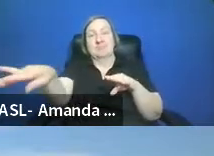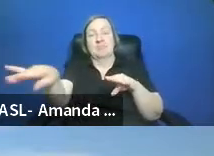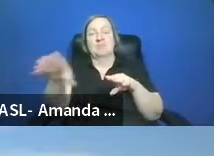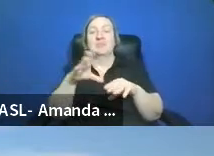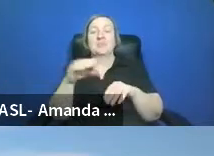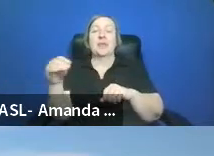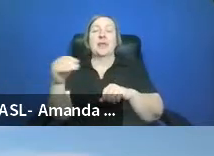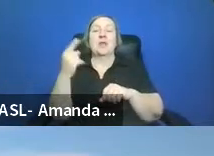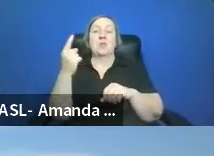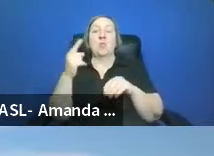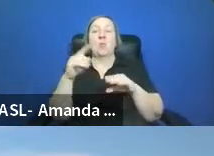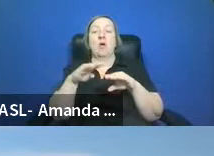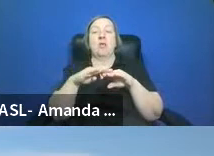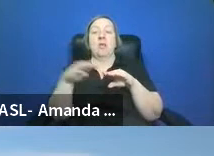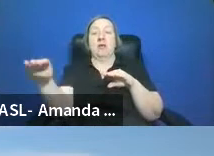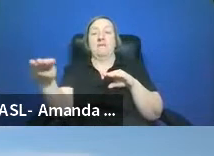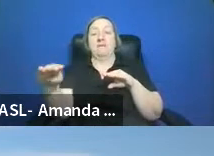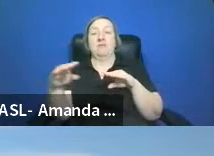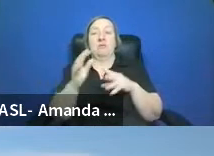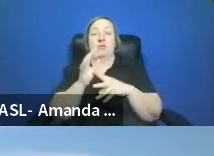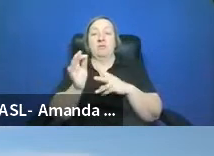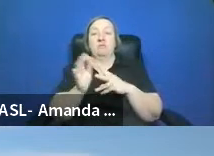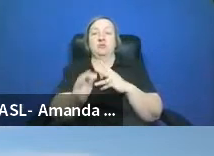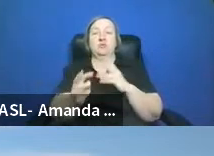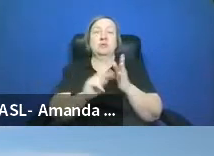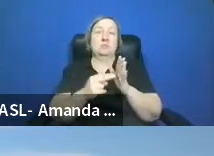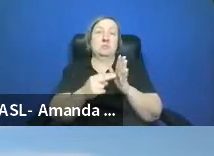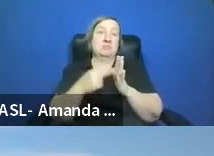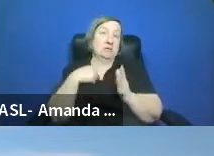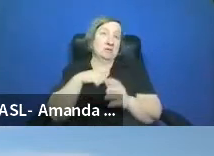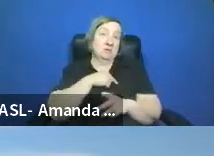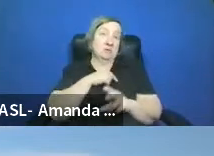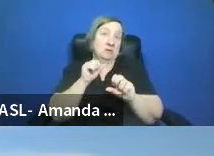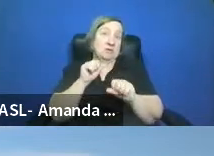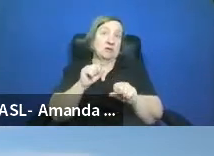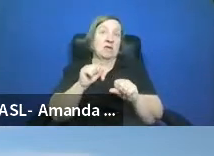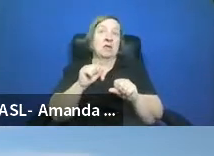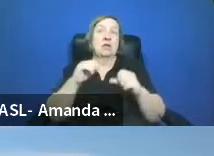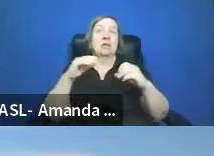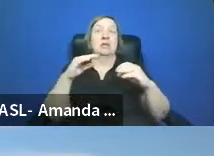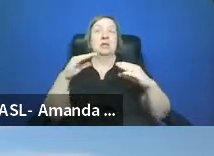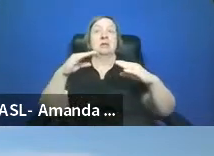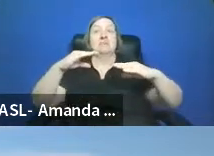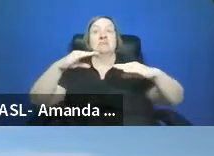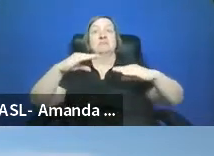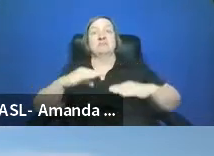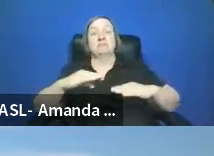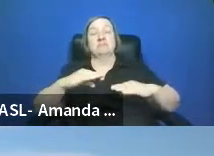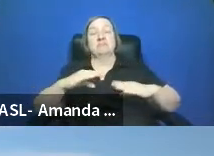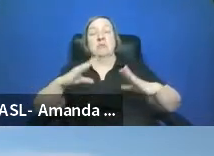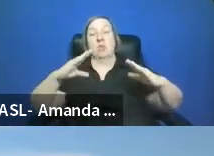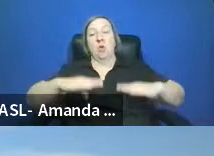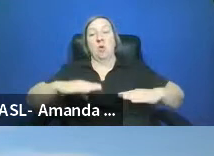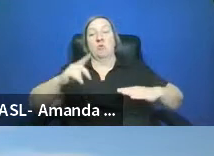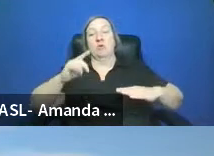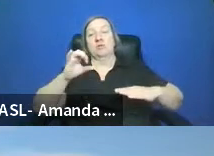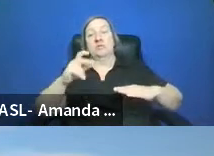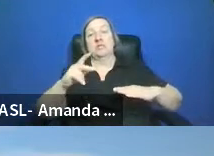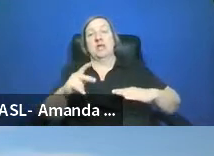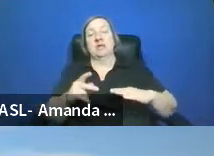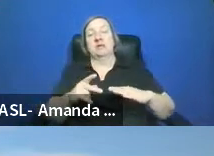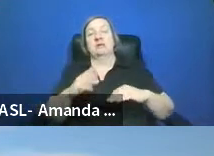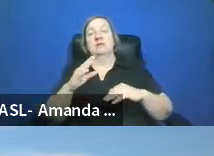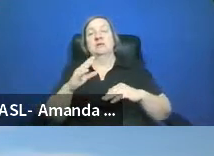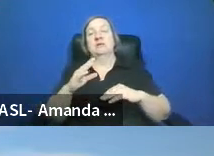and the single level option allows us to lower the deck a bit to the lower deck of the stacked